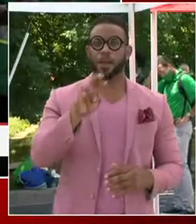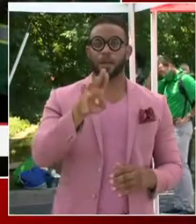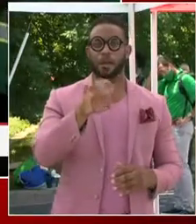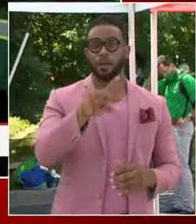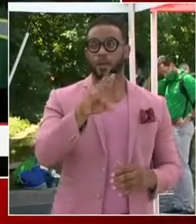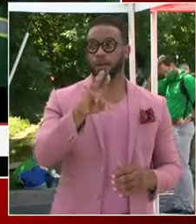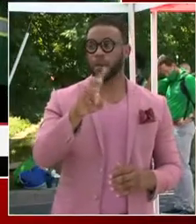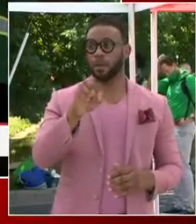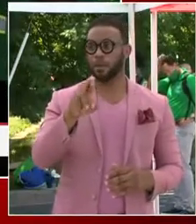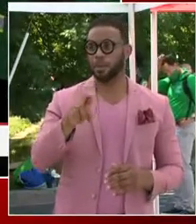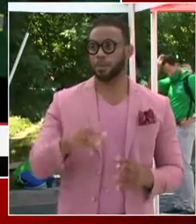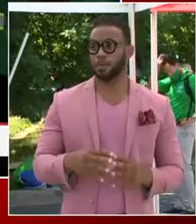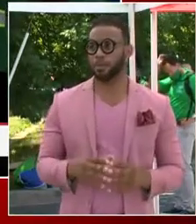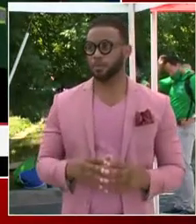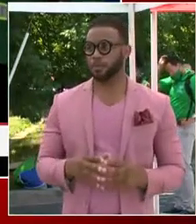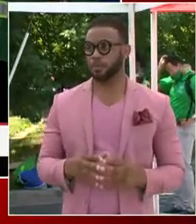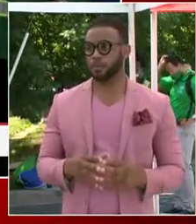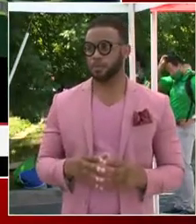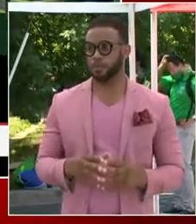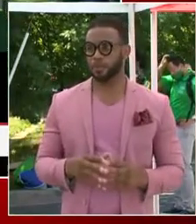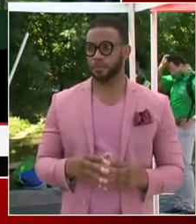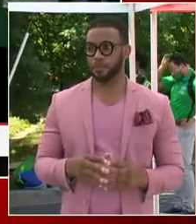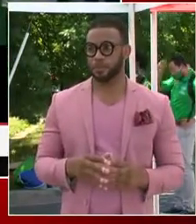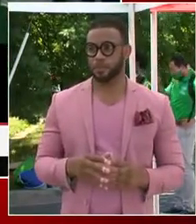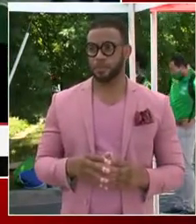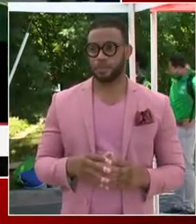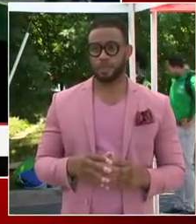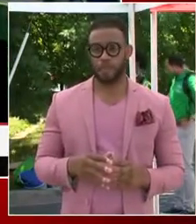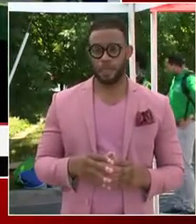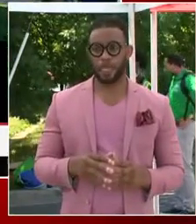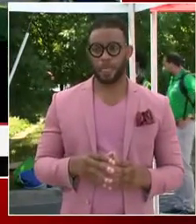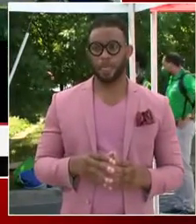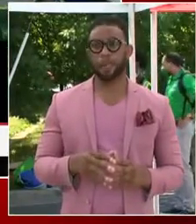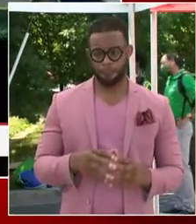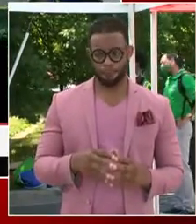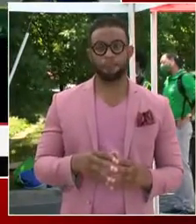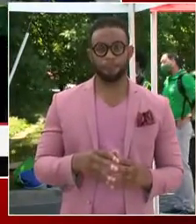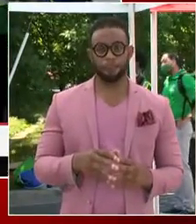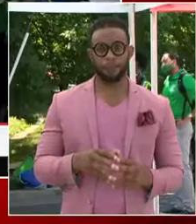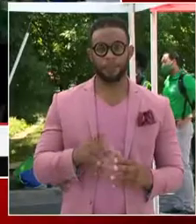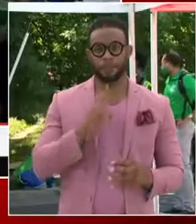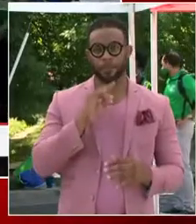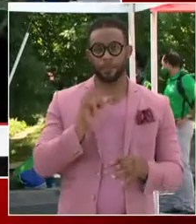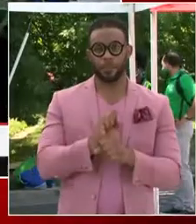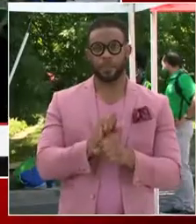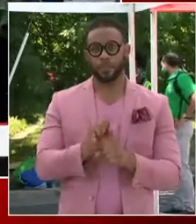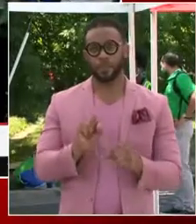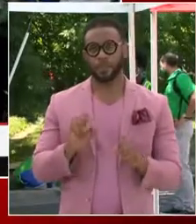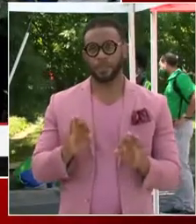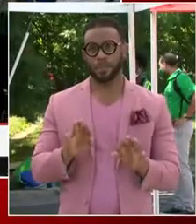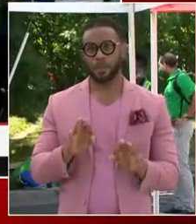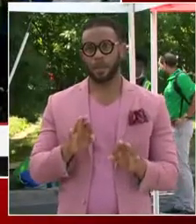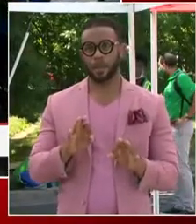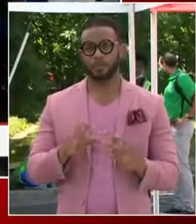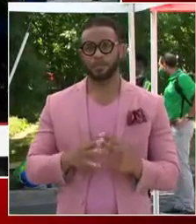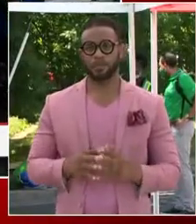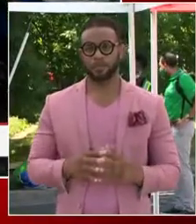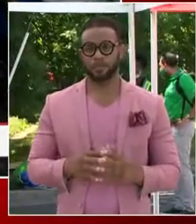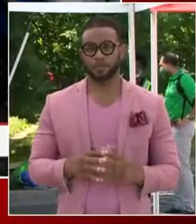And I would say thank you for all of your tireless work that you've done alongside all the community members. Thank